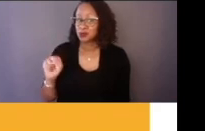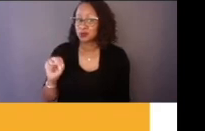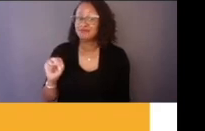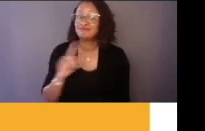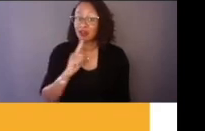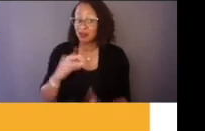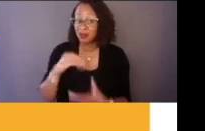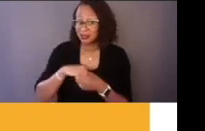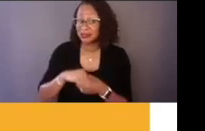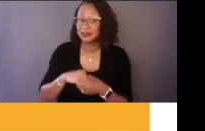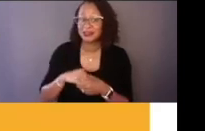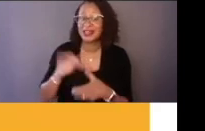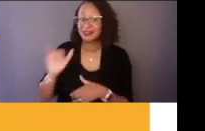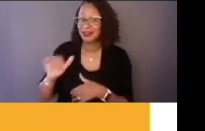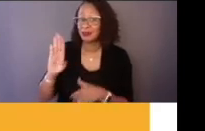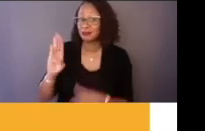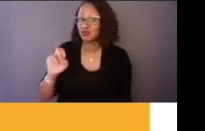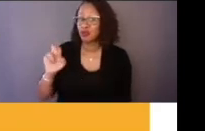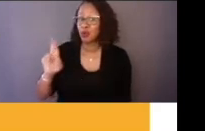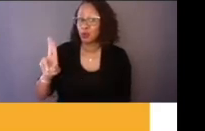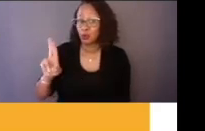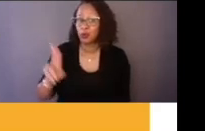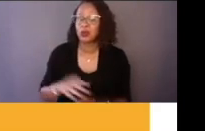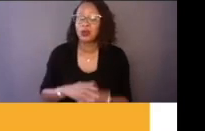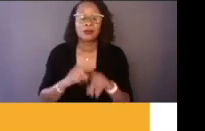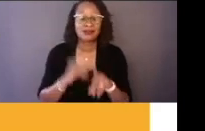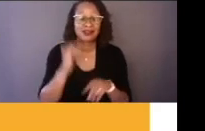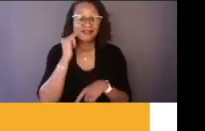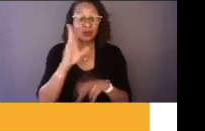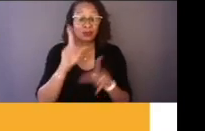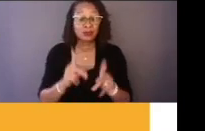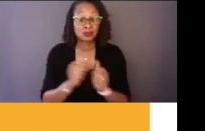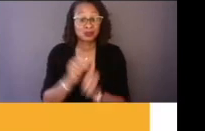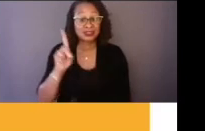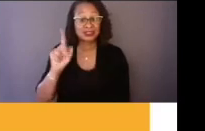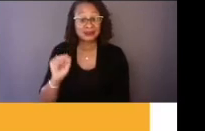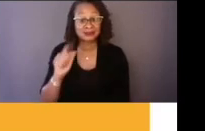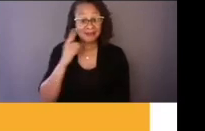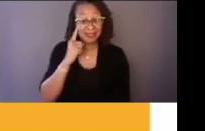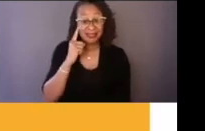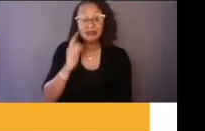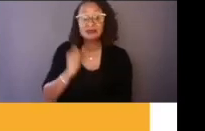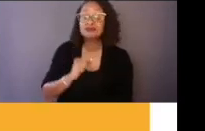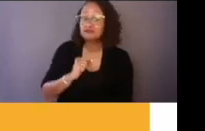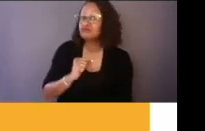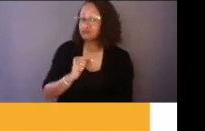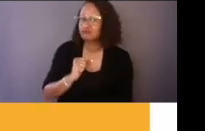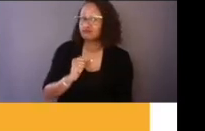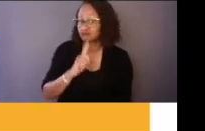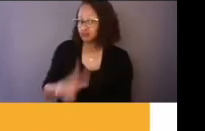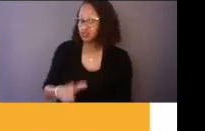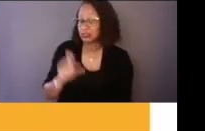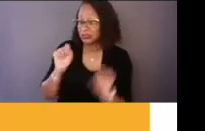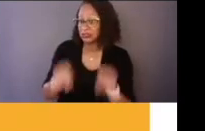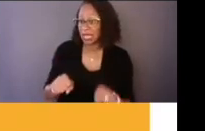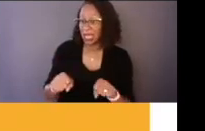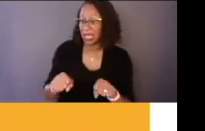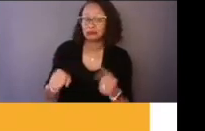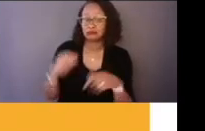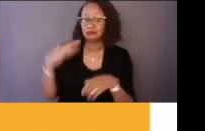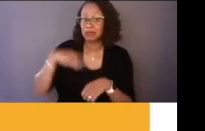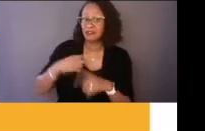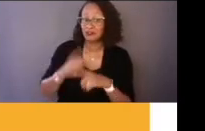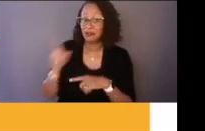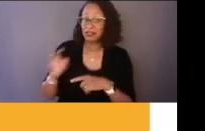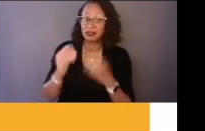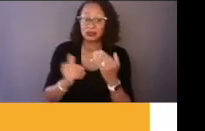in said bureau, but if you are a person with a disability that thinks you really might have something to add, we're not taking a